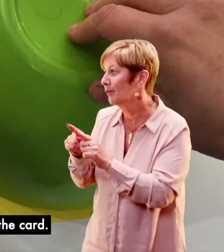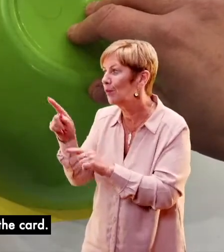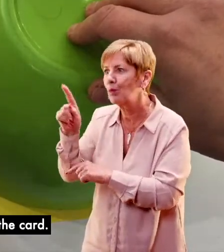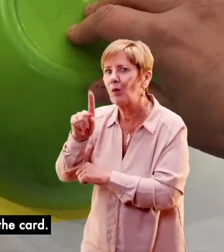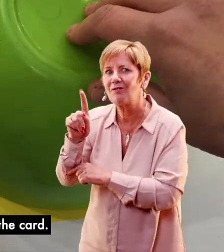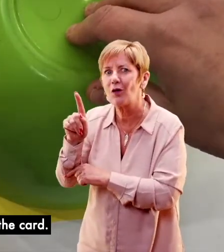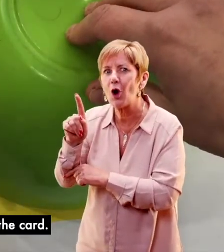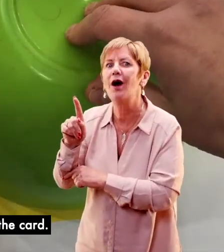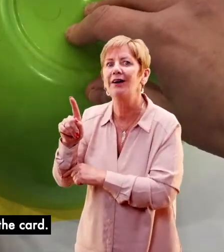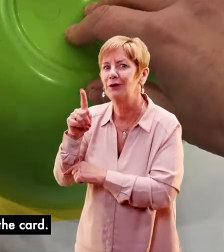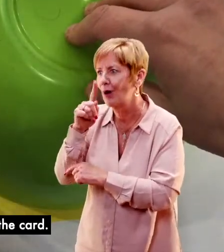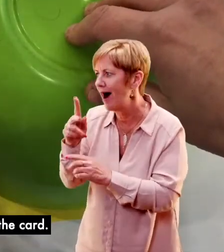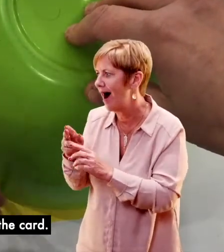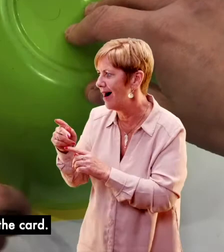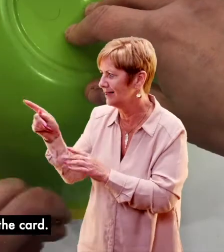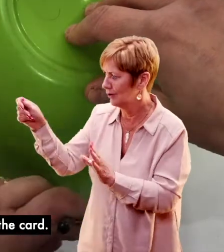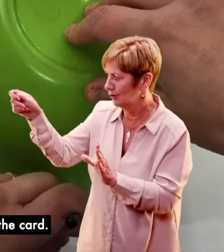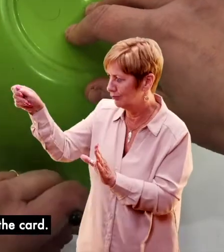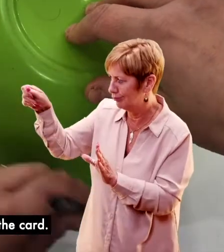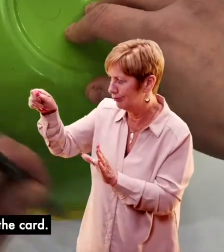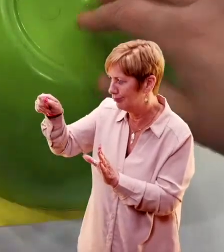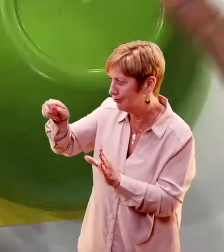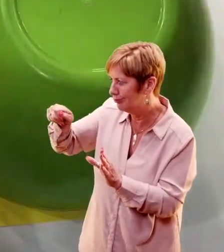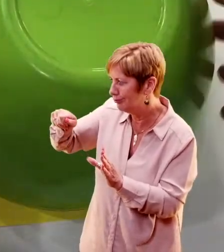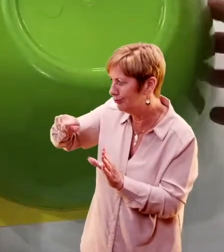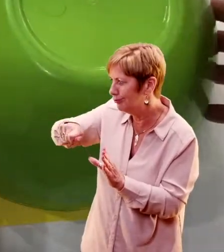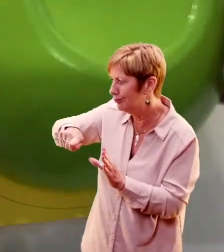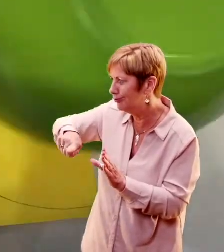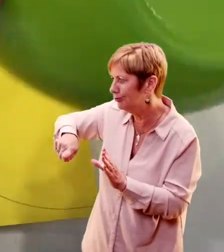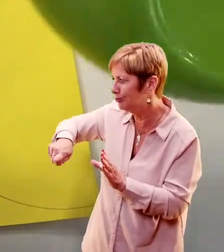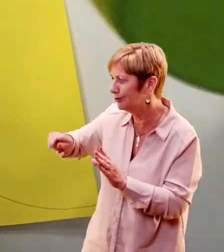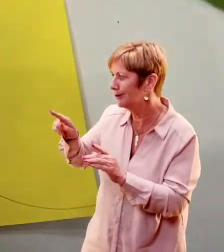And draw around the semicircle on the card.